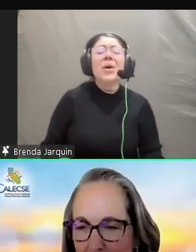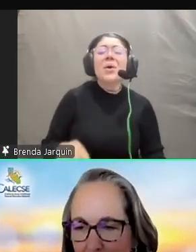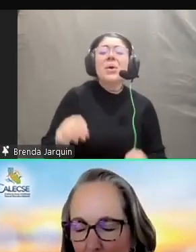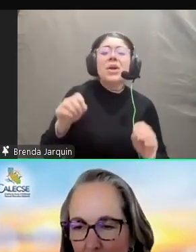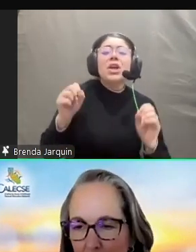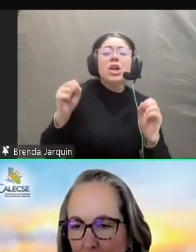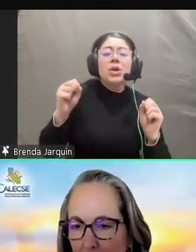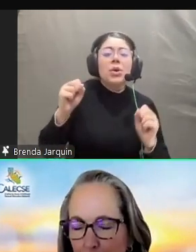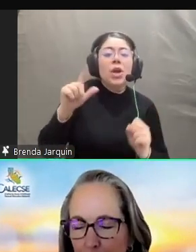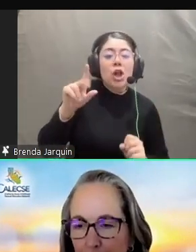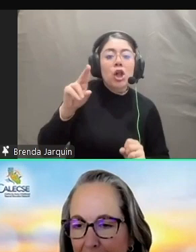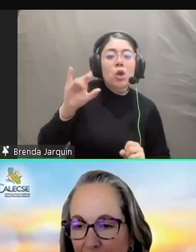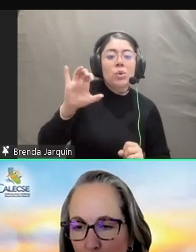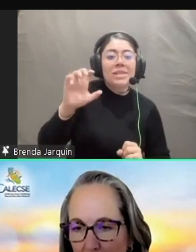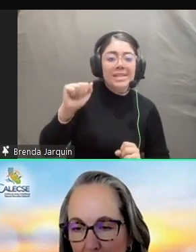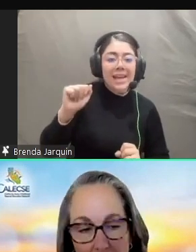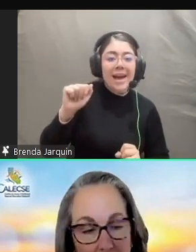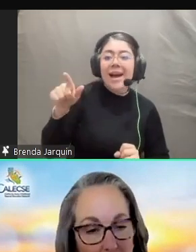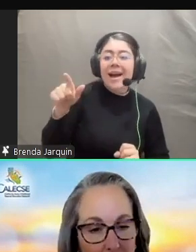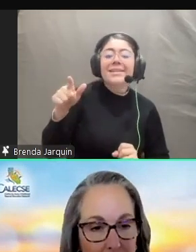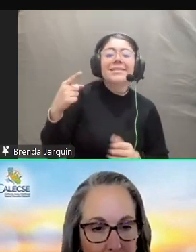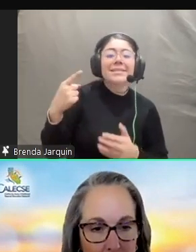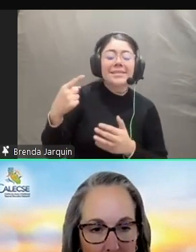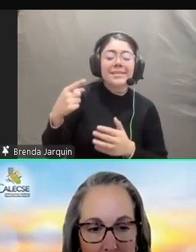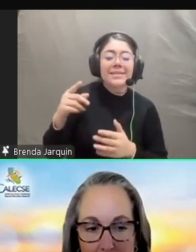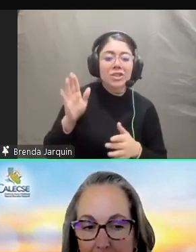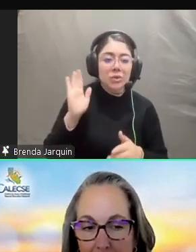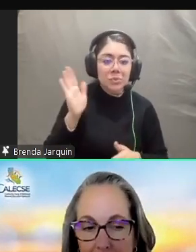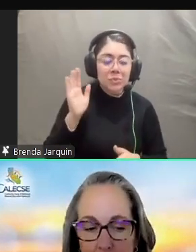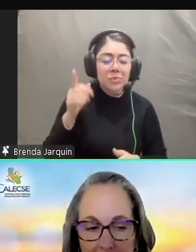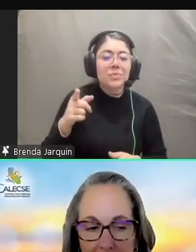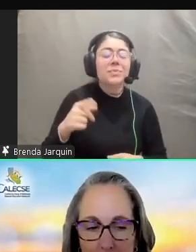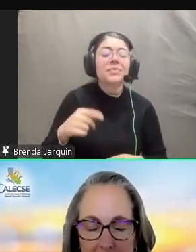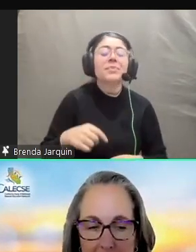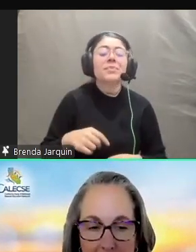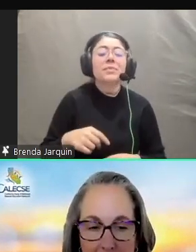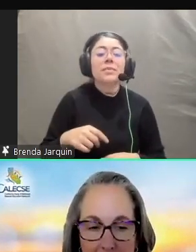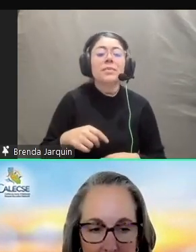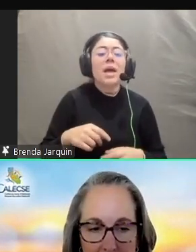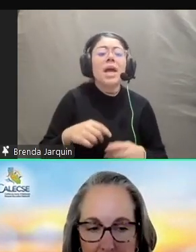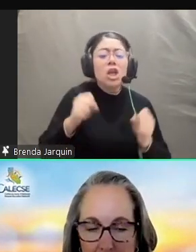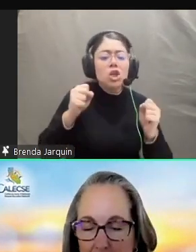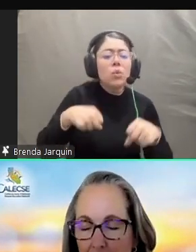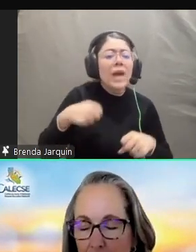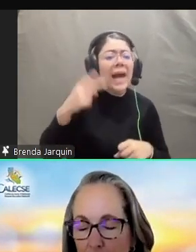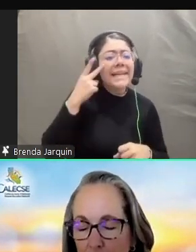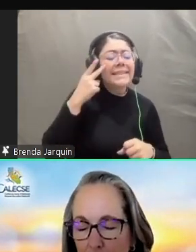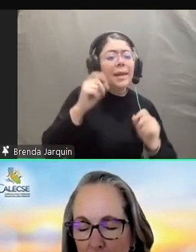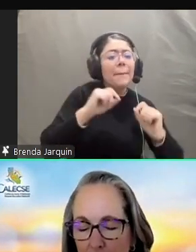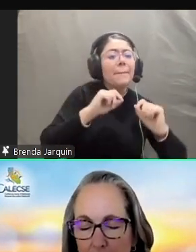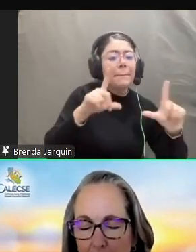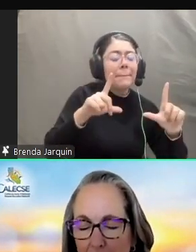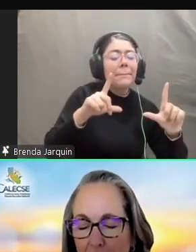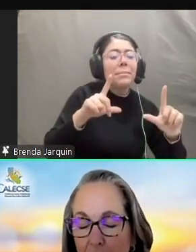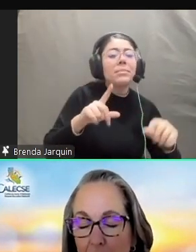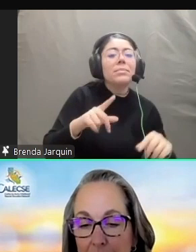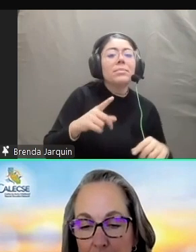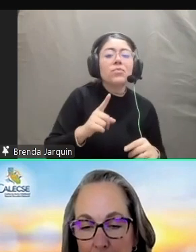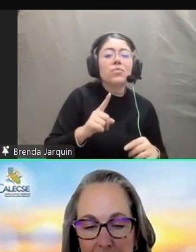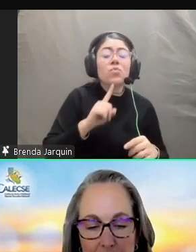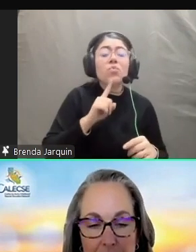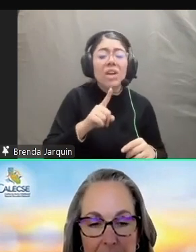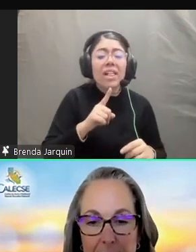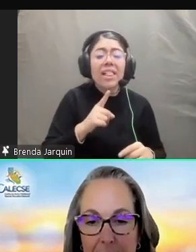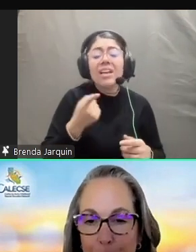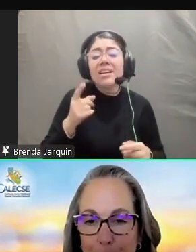yes/no questions on page 1 of our chart. And really what Sarah just covered and showed you were like